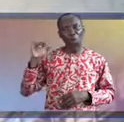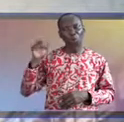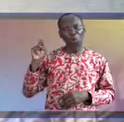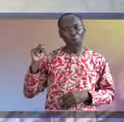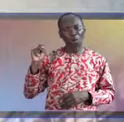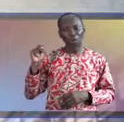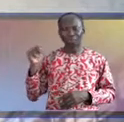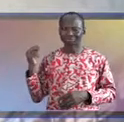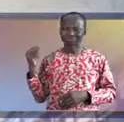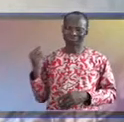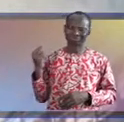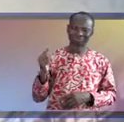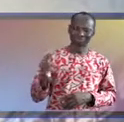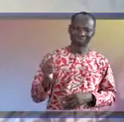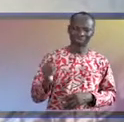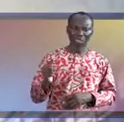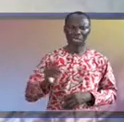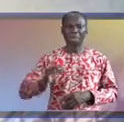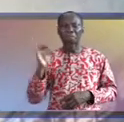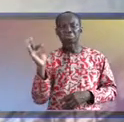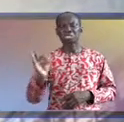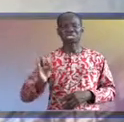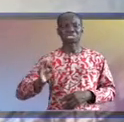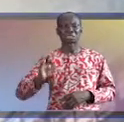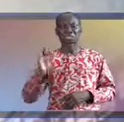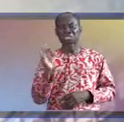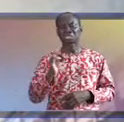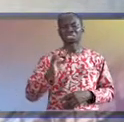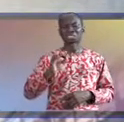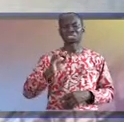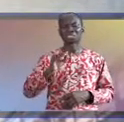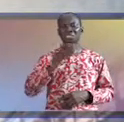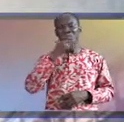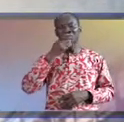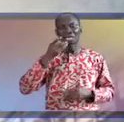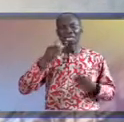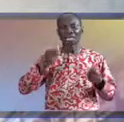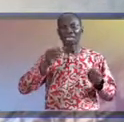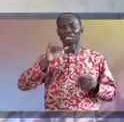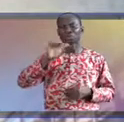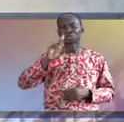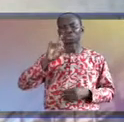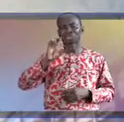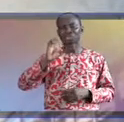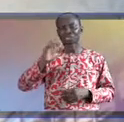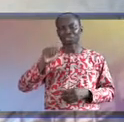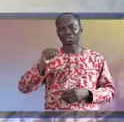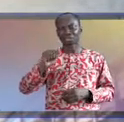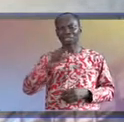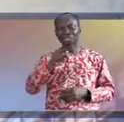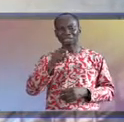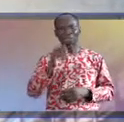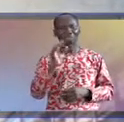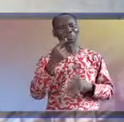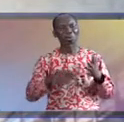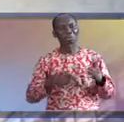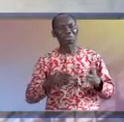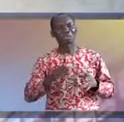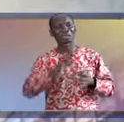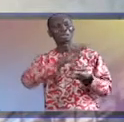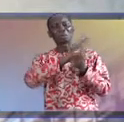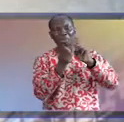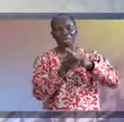Baptist came, preaching in the wilderness of Judea, and saying, Repent, for the kingdom